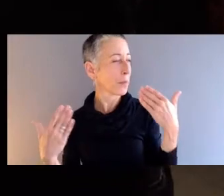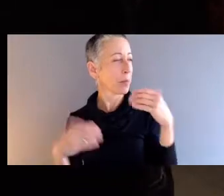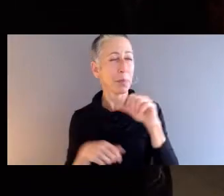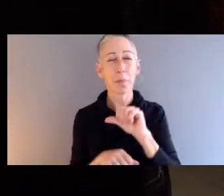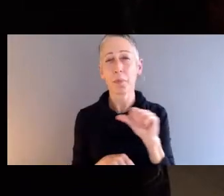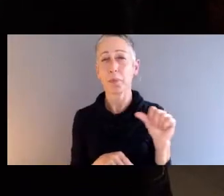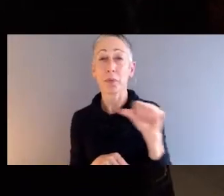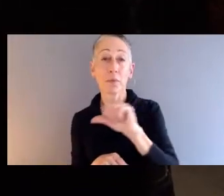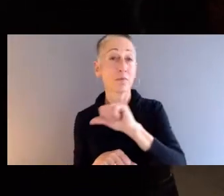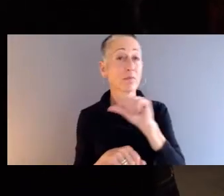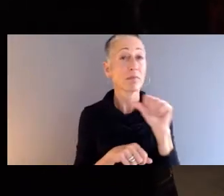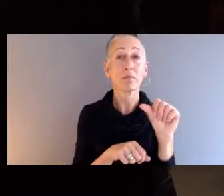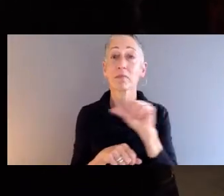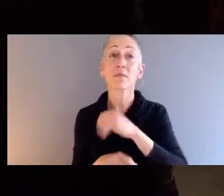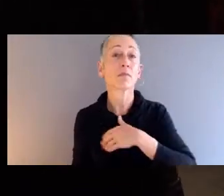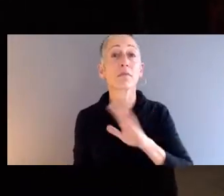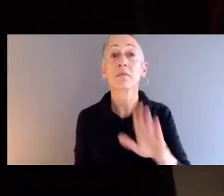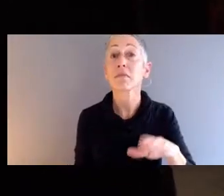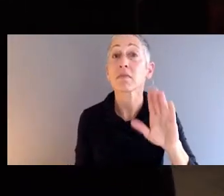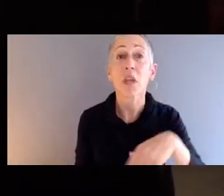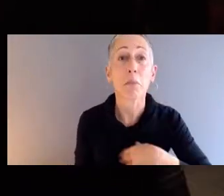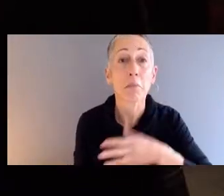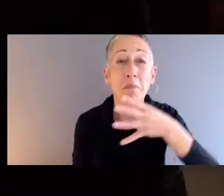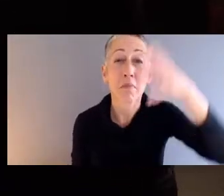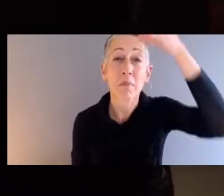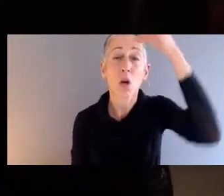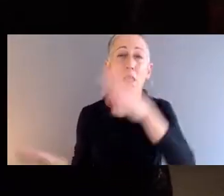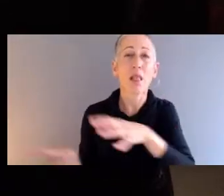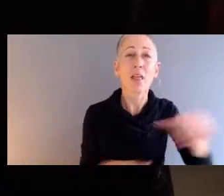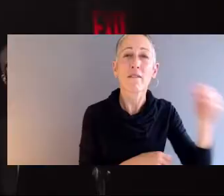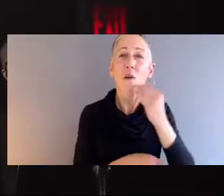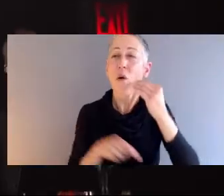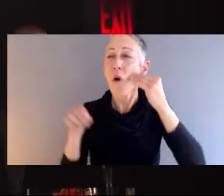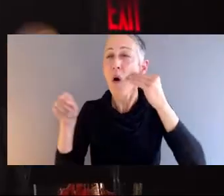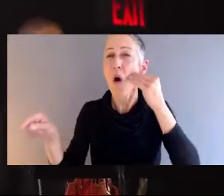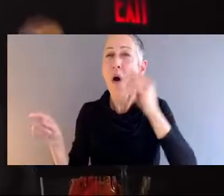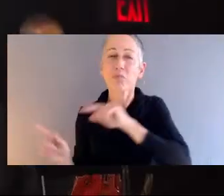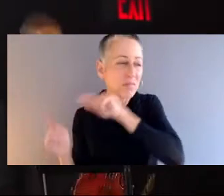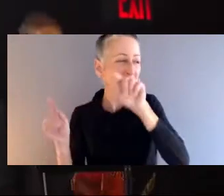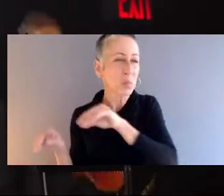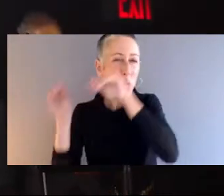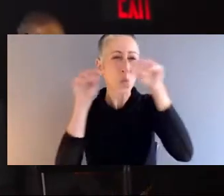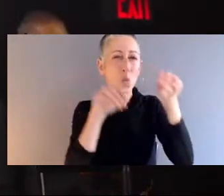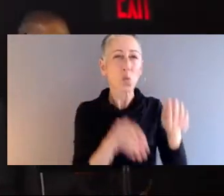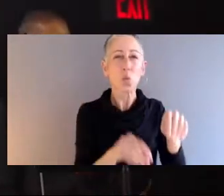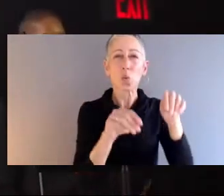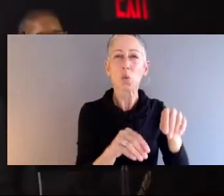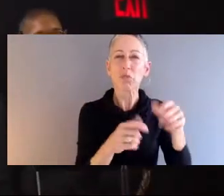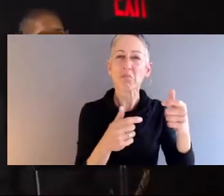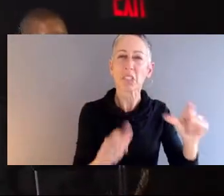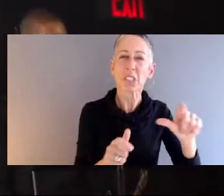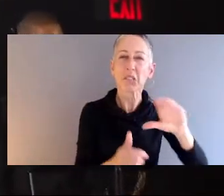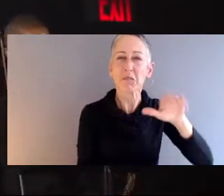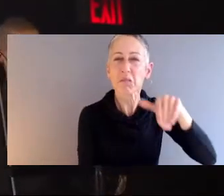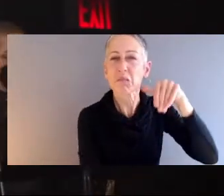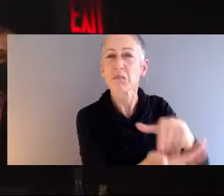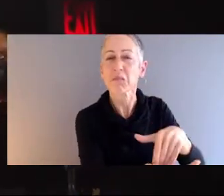my parents left their home for the city. Home swept away like it was never